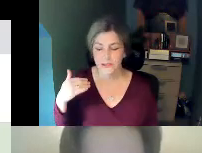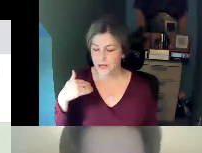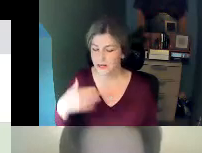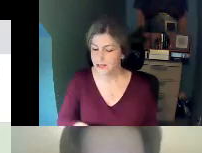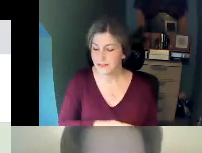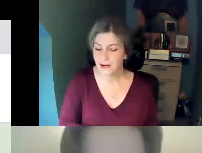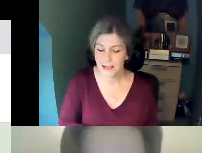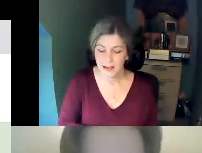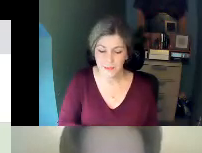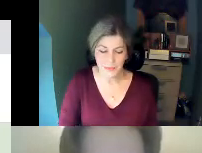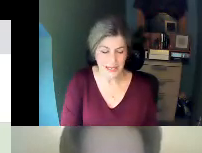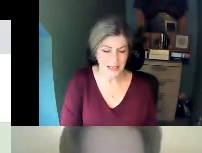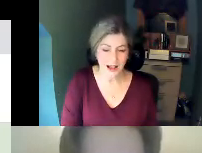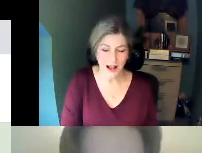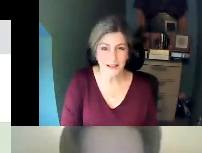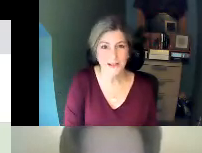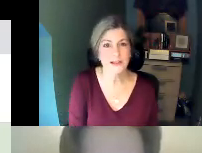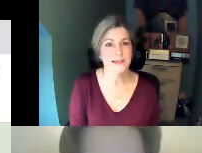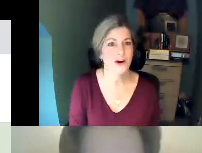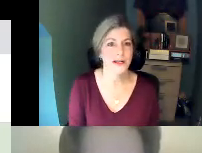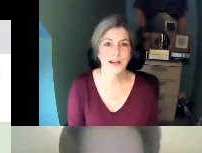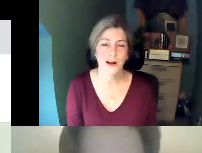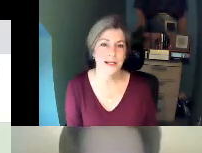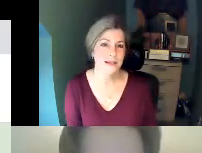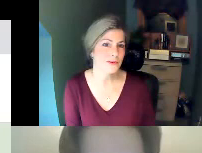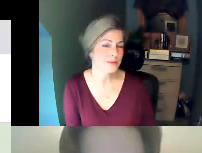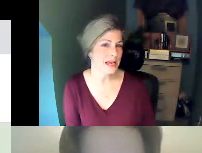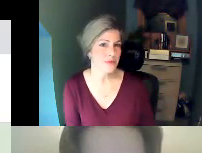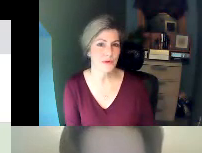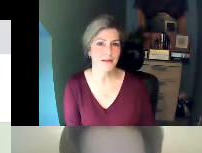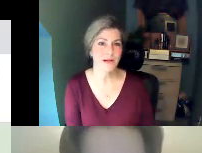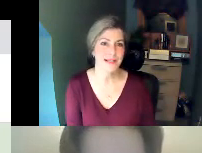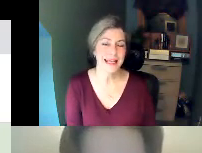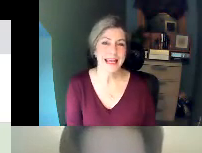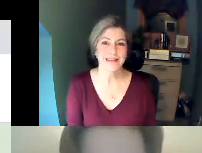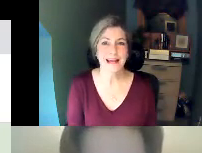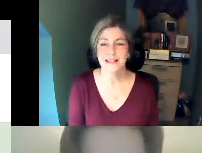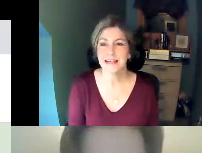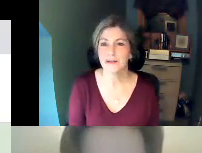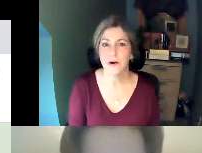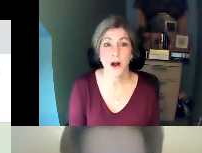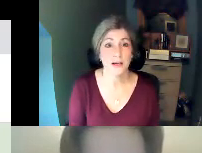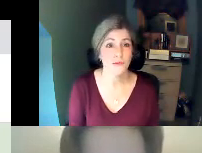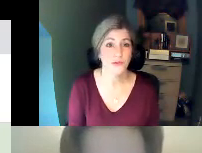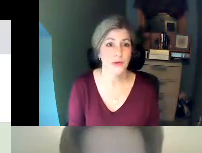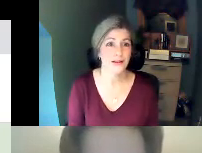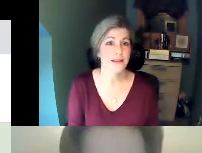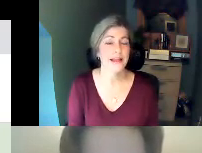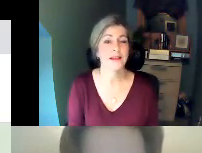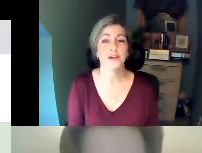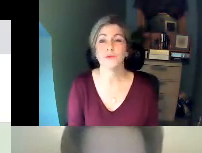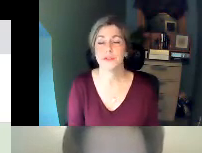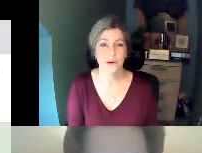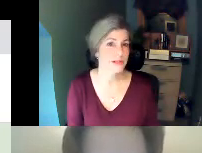your kids are going to get into college and start in August or September, whenever it is. And the next thing you know, August rolls around